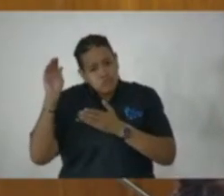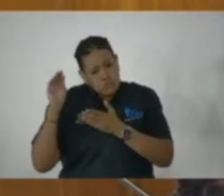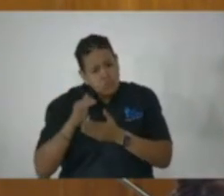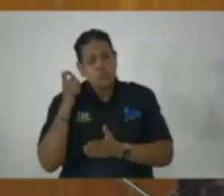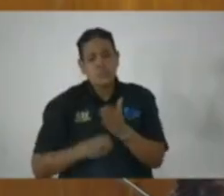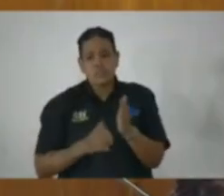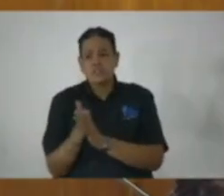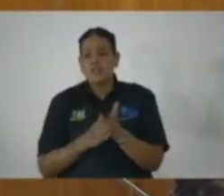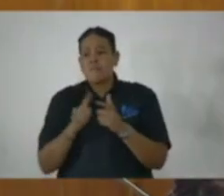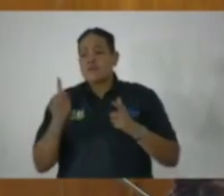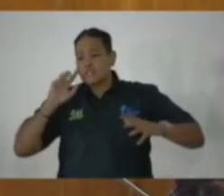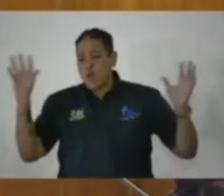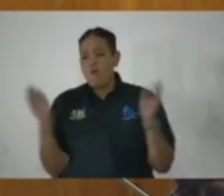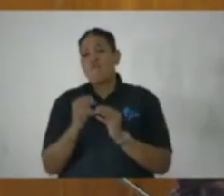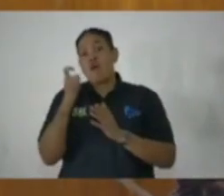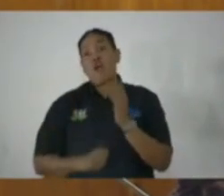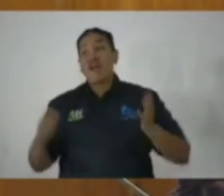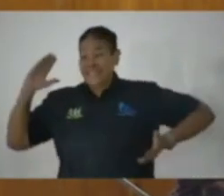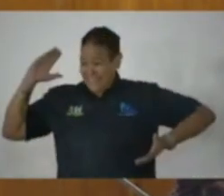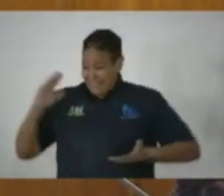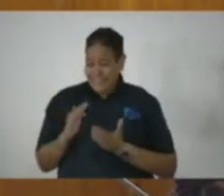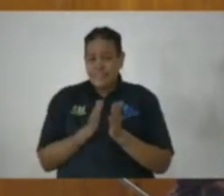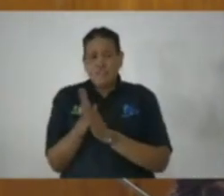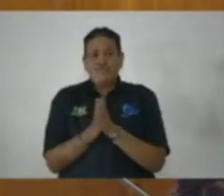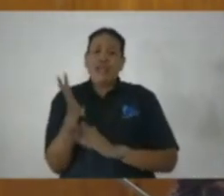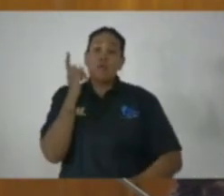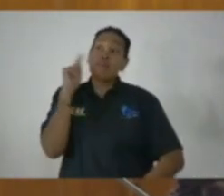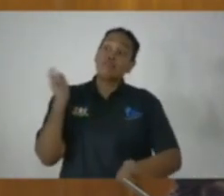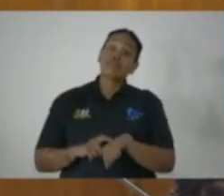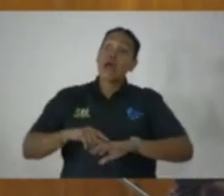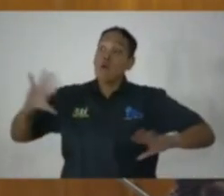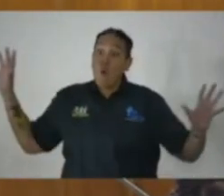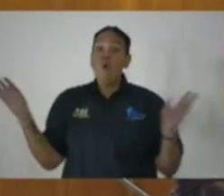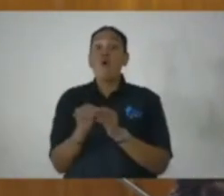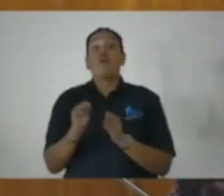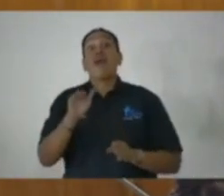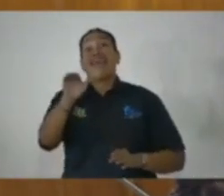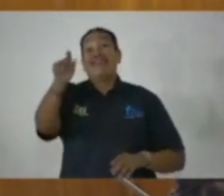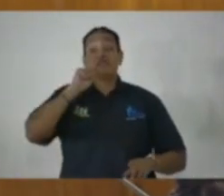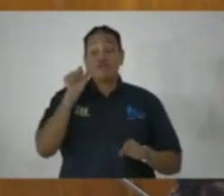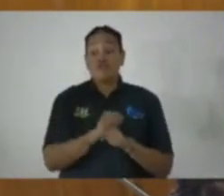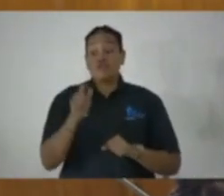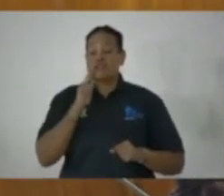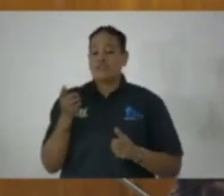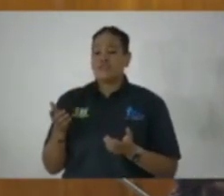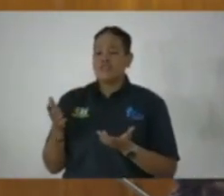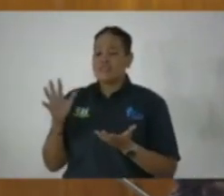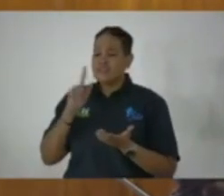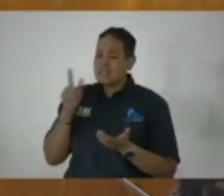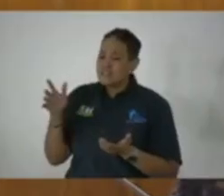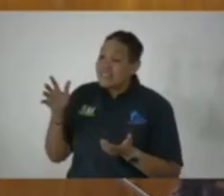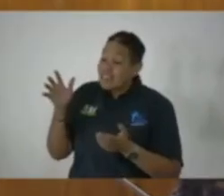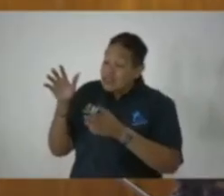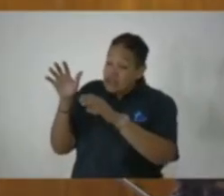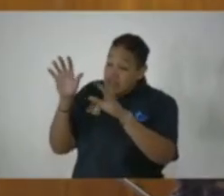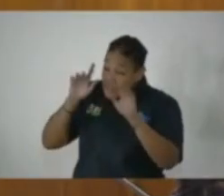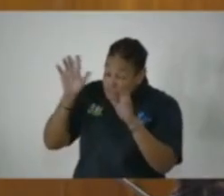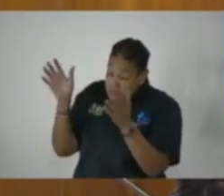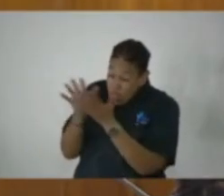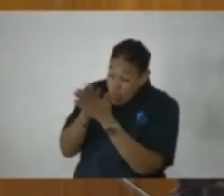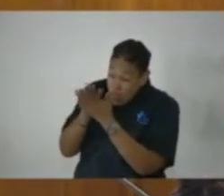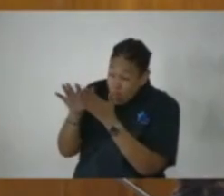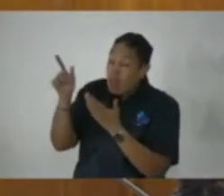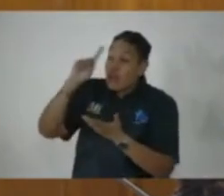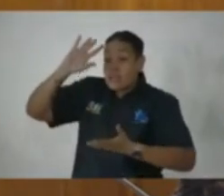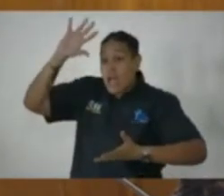targeting of overall inflation. Because there are times that the overall inflation disguises the suffering of the average individual who don't spend